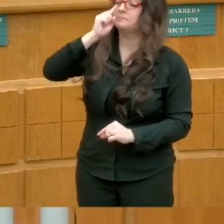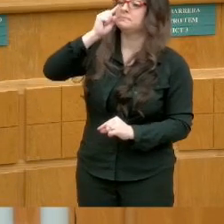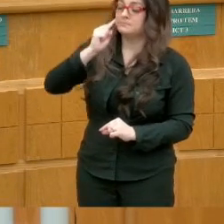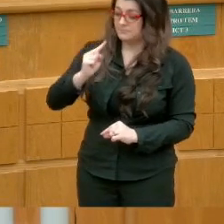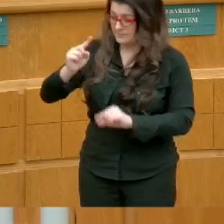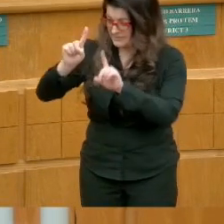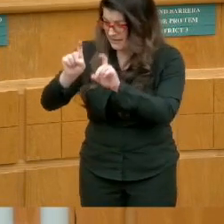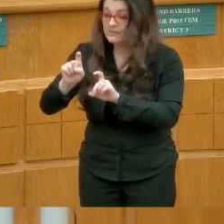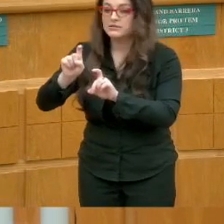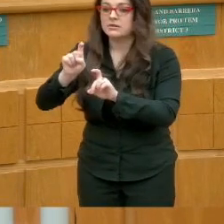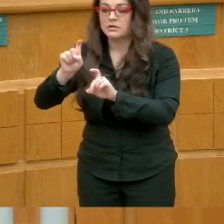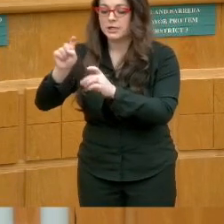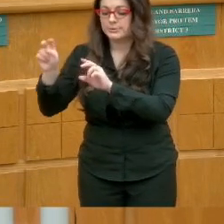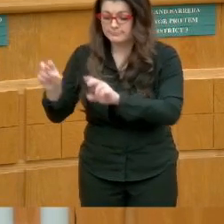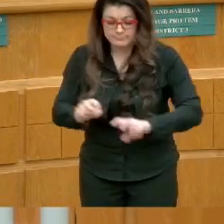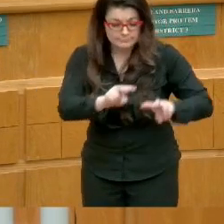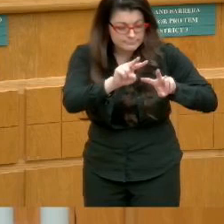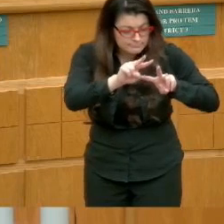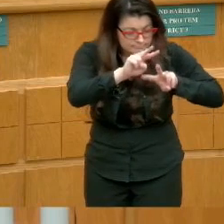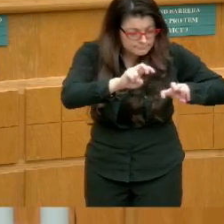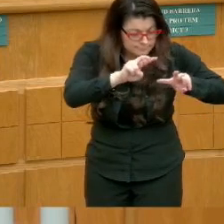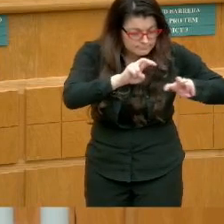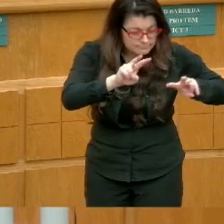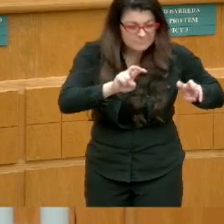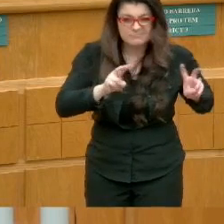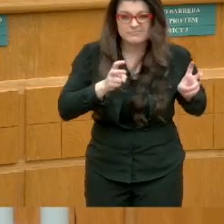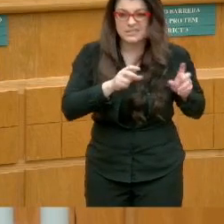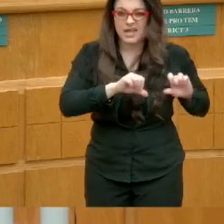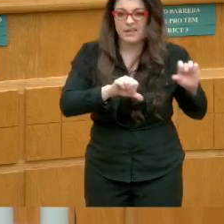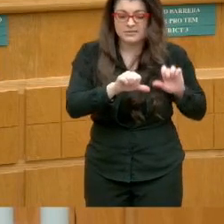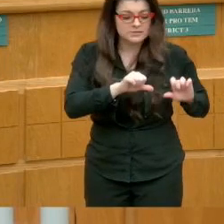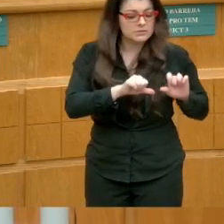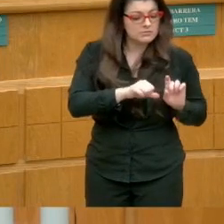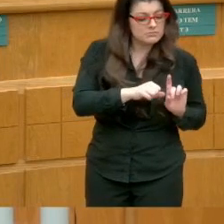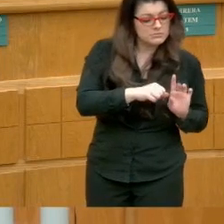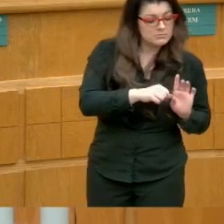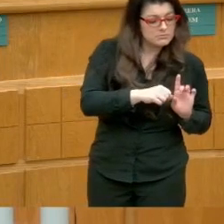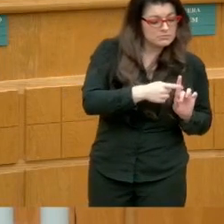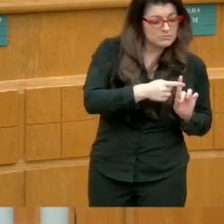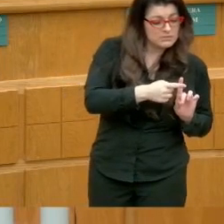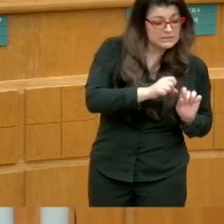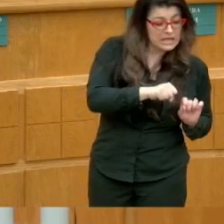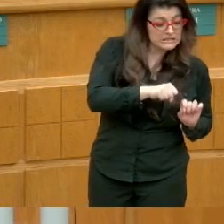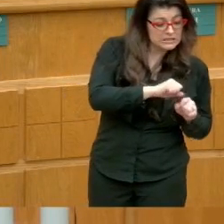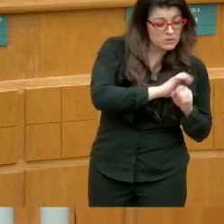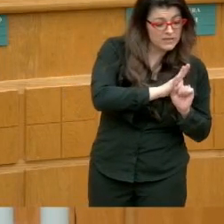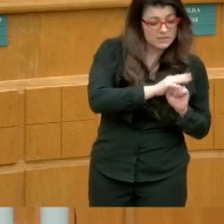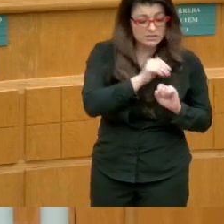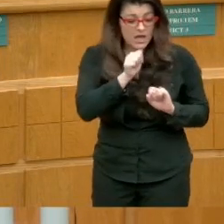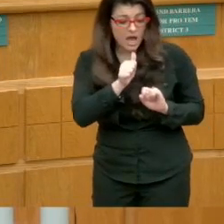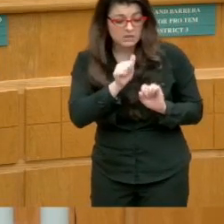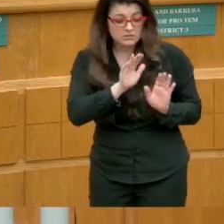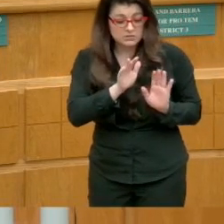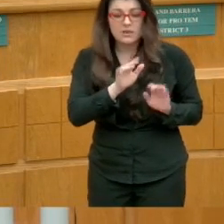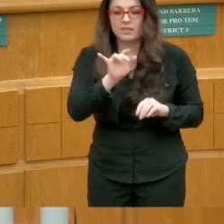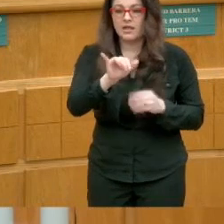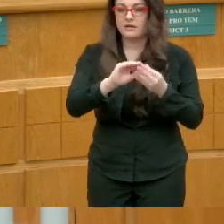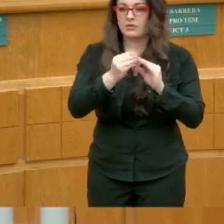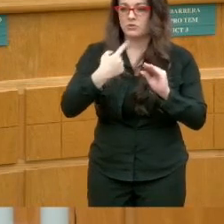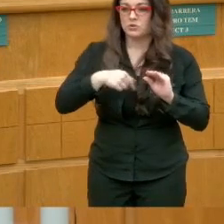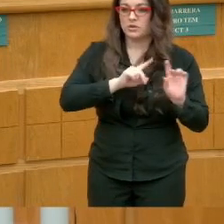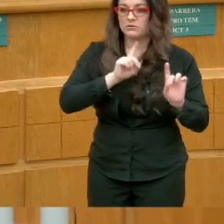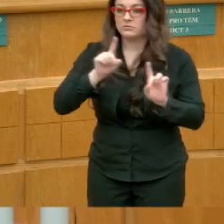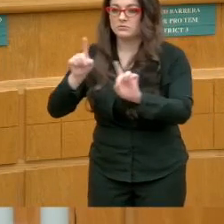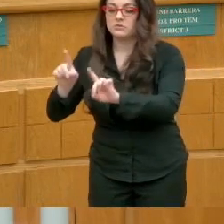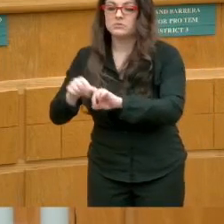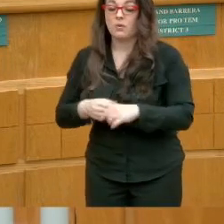that in a scientific way to see is it a positive case or not. And so those are the numbers that we report of the tests ordered